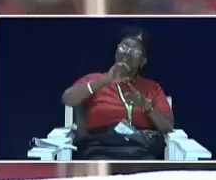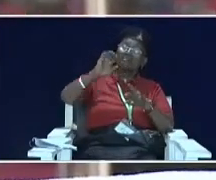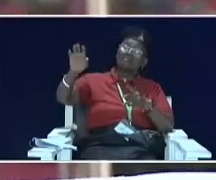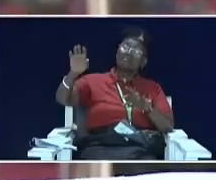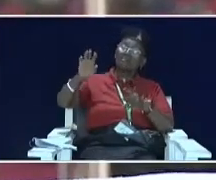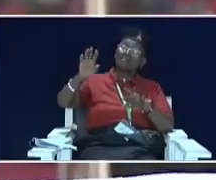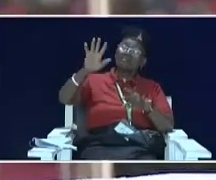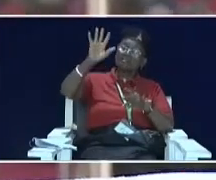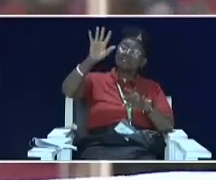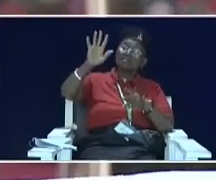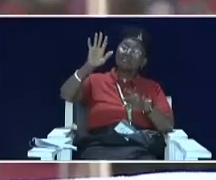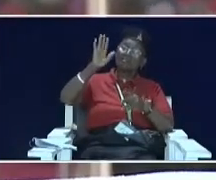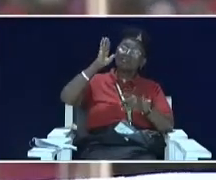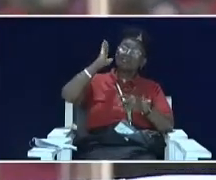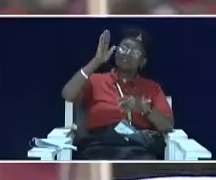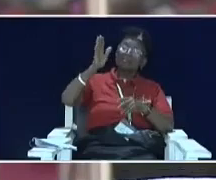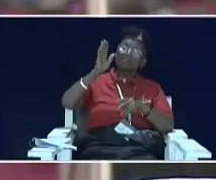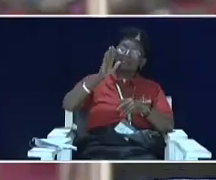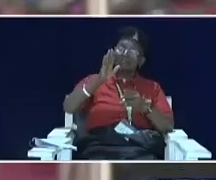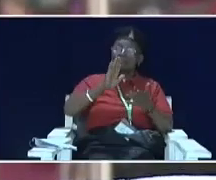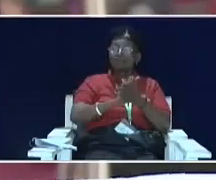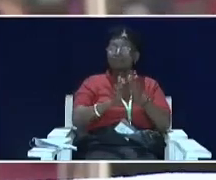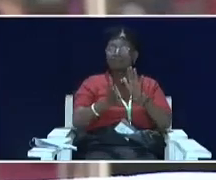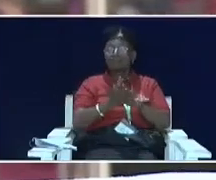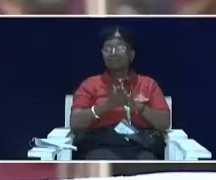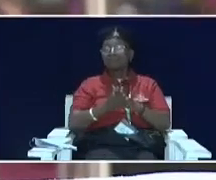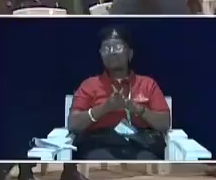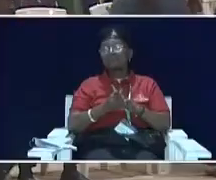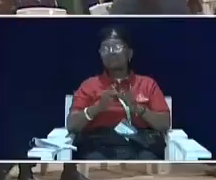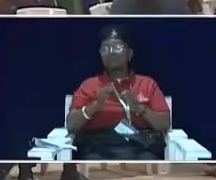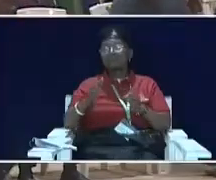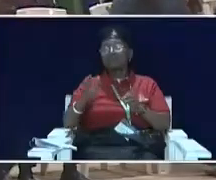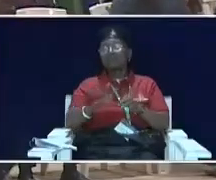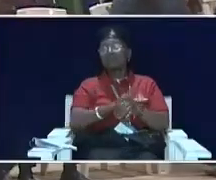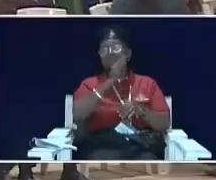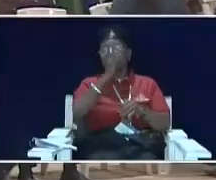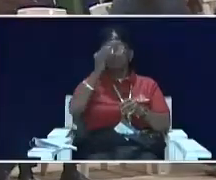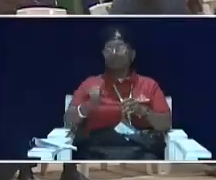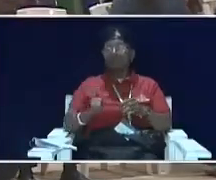5 shall become fully operative in your life.